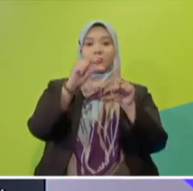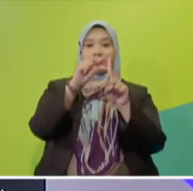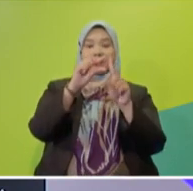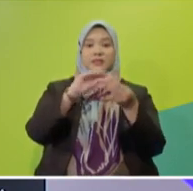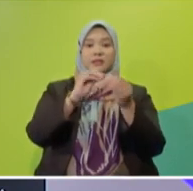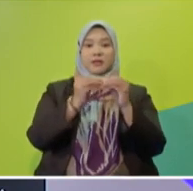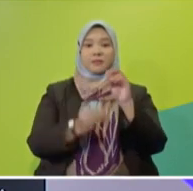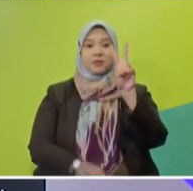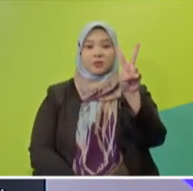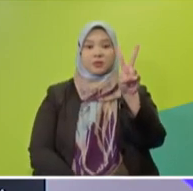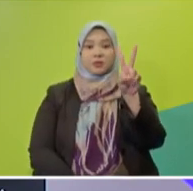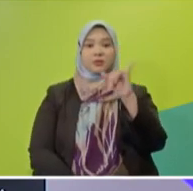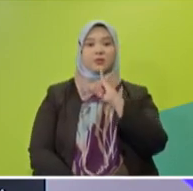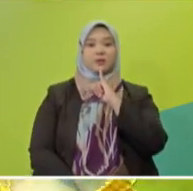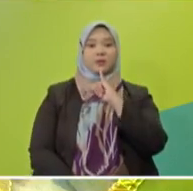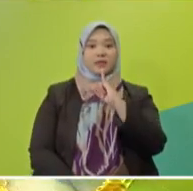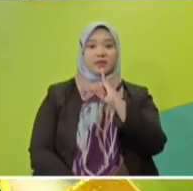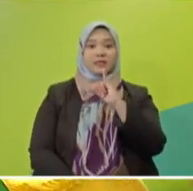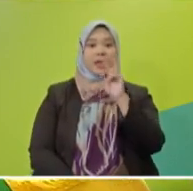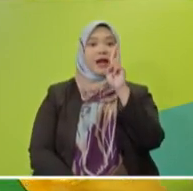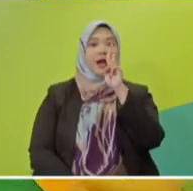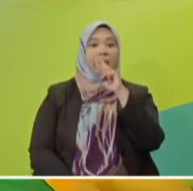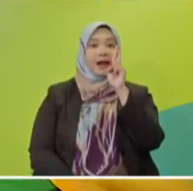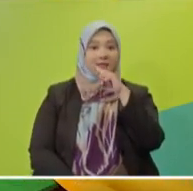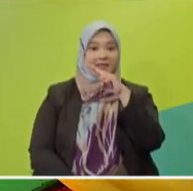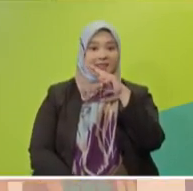rat. Sashwina, can you try?